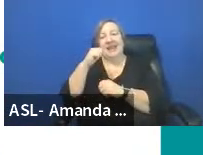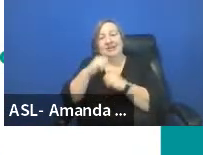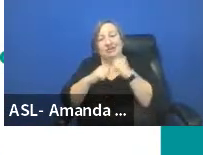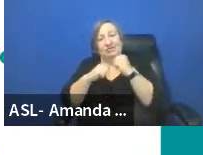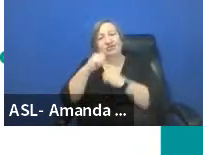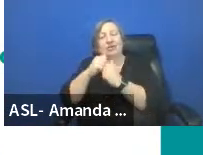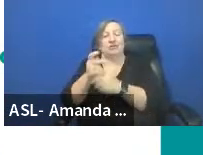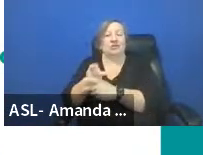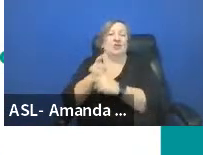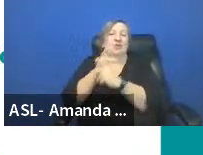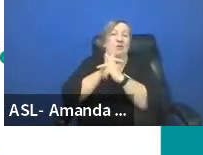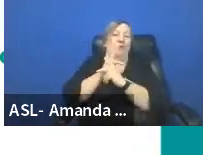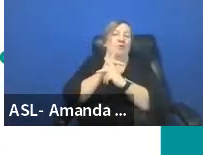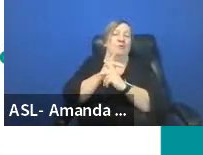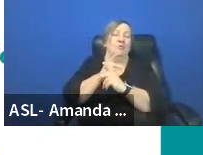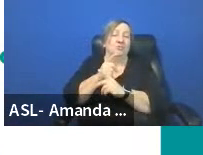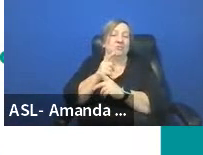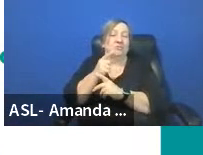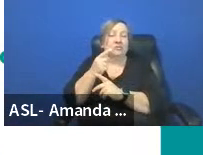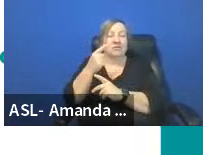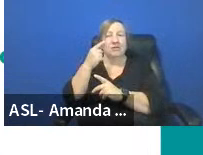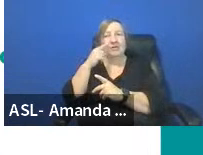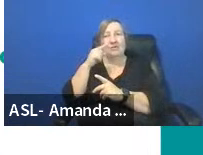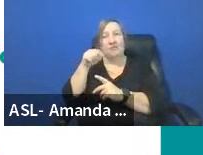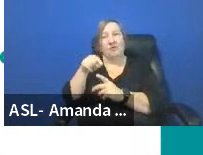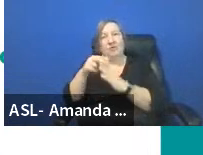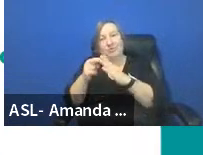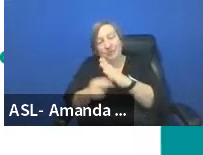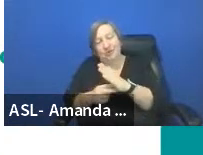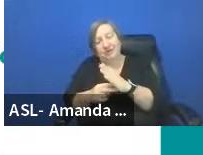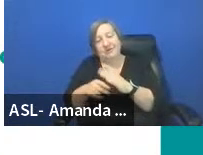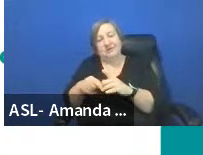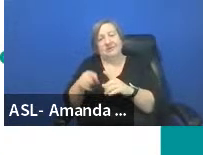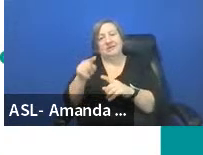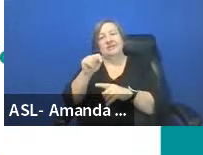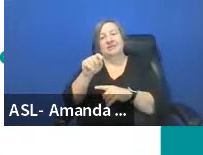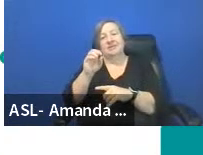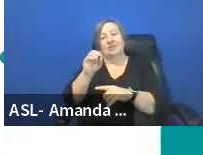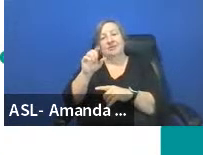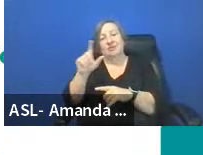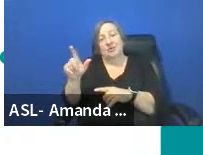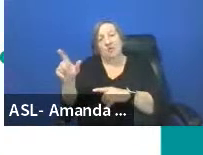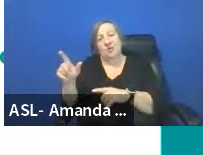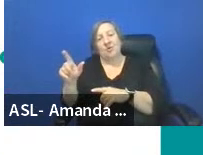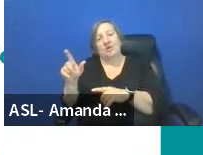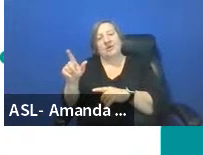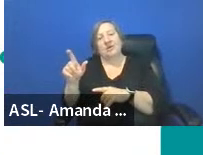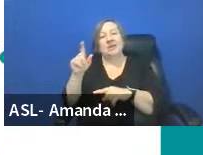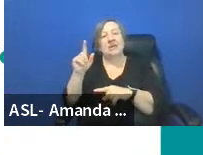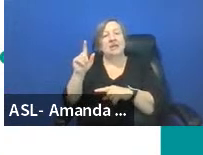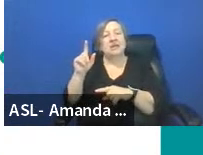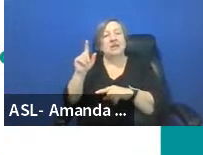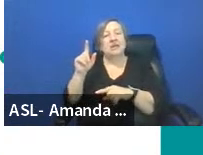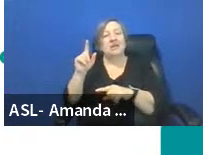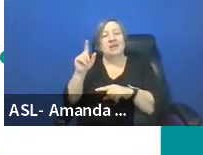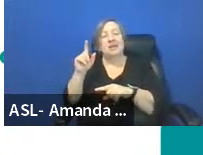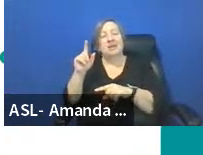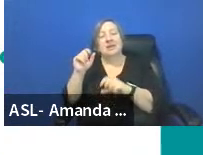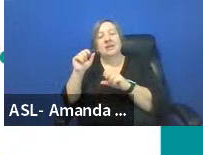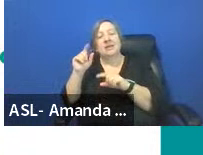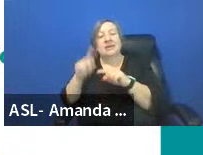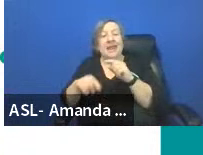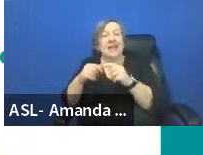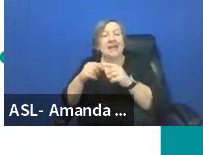the tolling. This is one of the complicated pieces. Tolling can help pay for construction kind of as you go